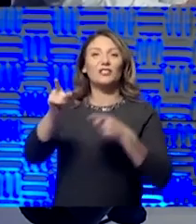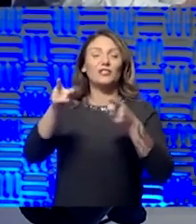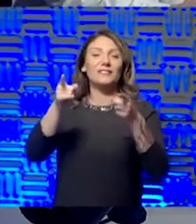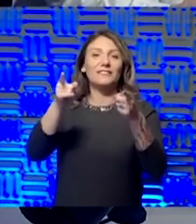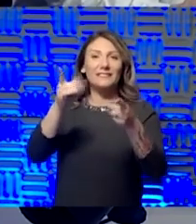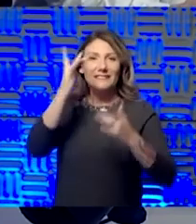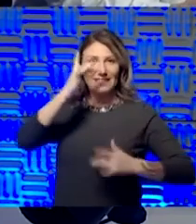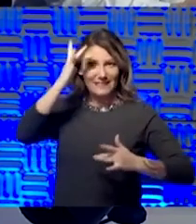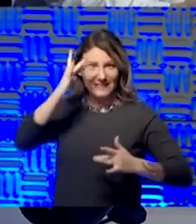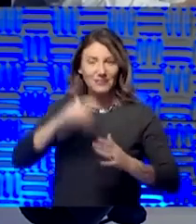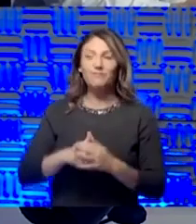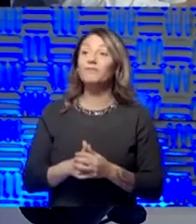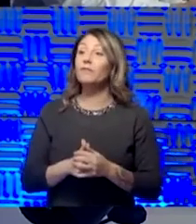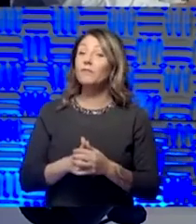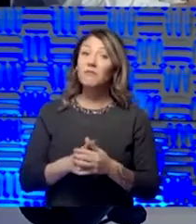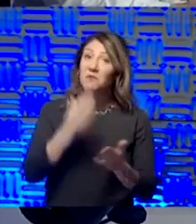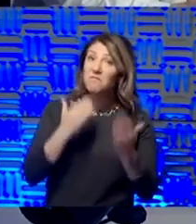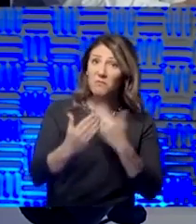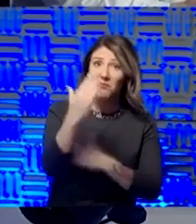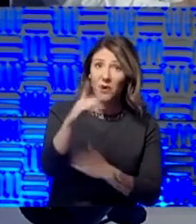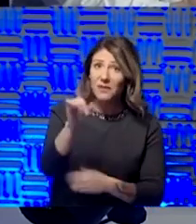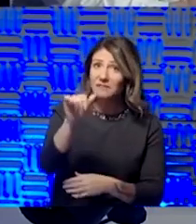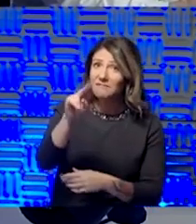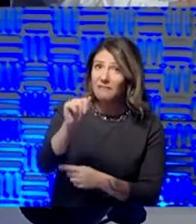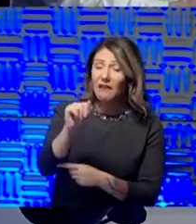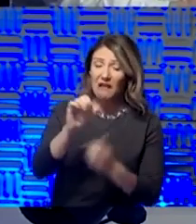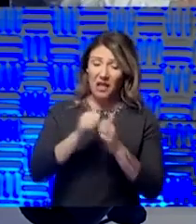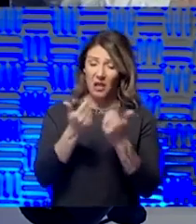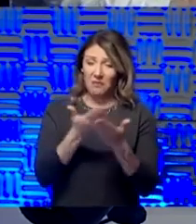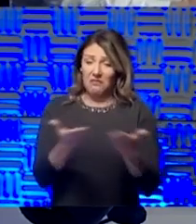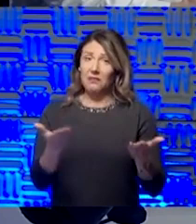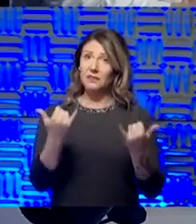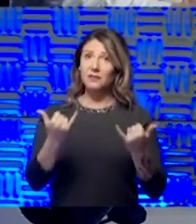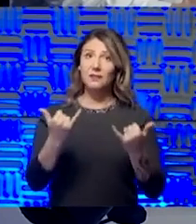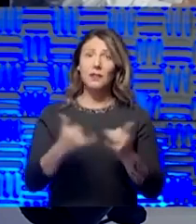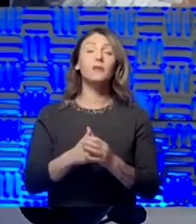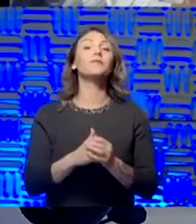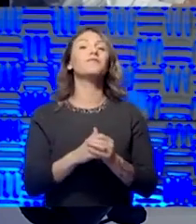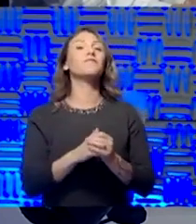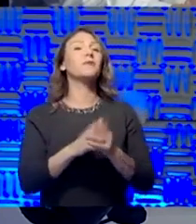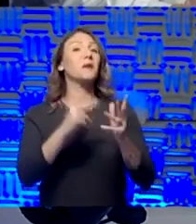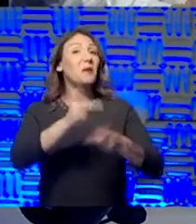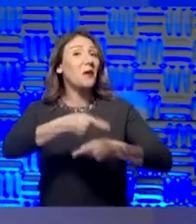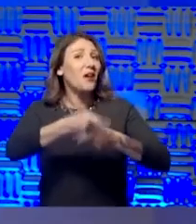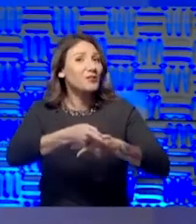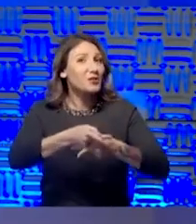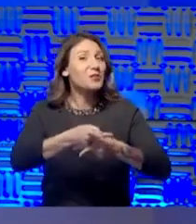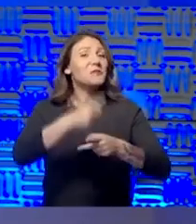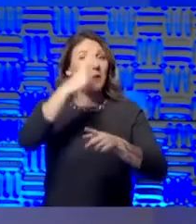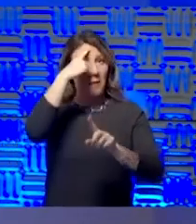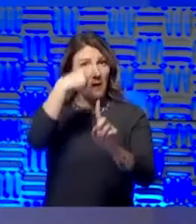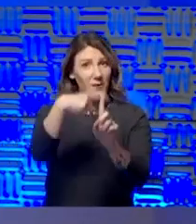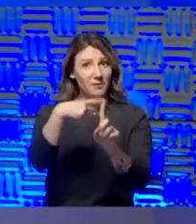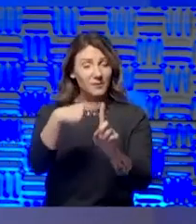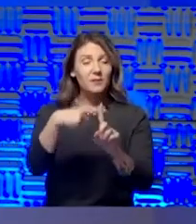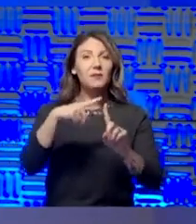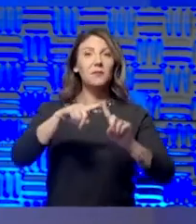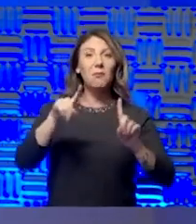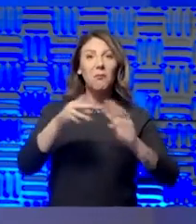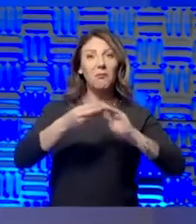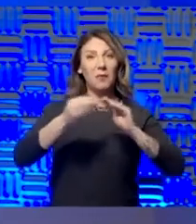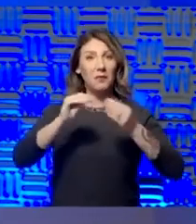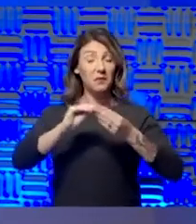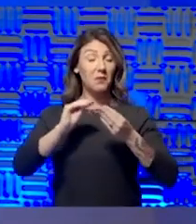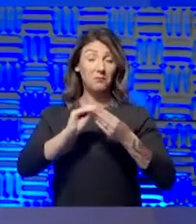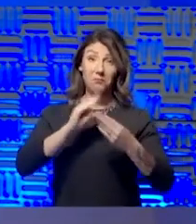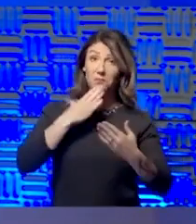morning, Dana. How are things looking out there today? You know, cautiously optimistic, but the numbers for the health system are really